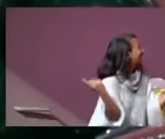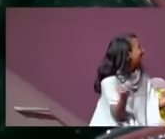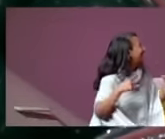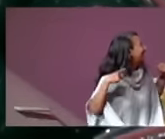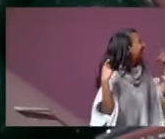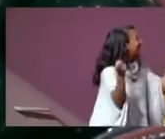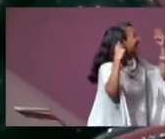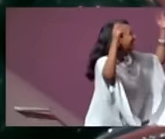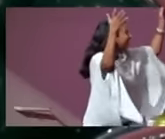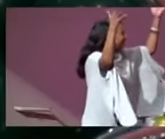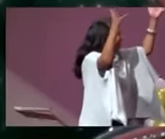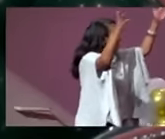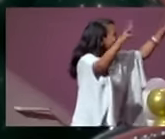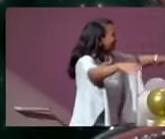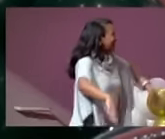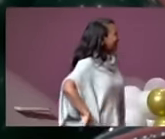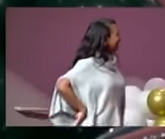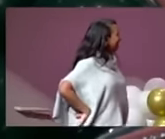Hallelujah.